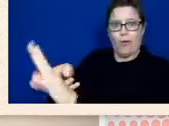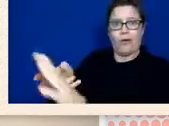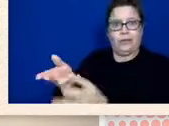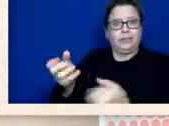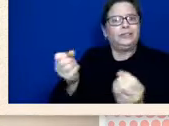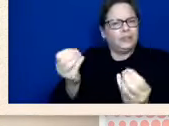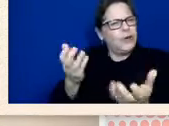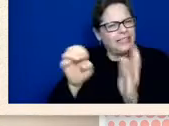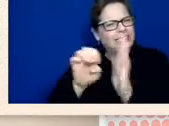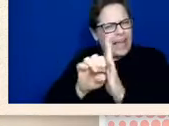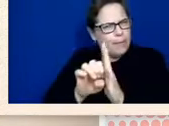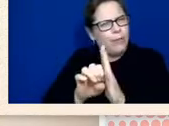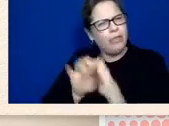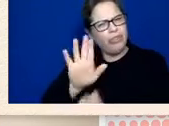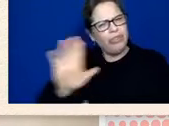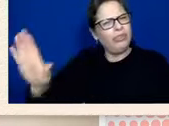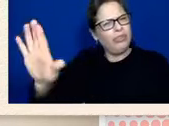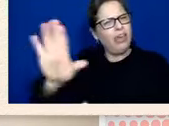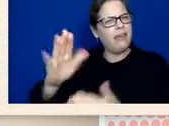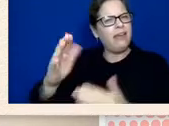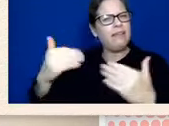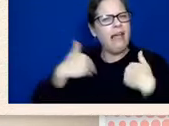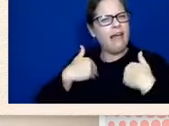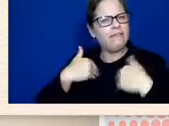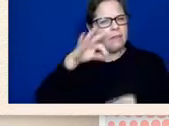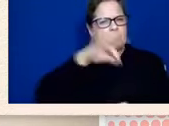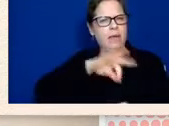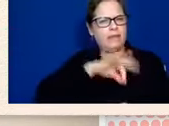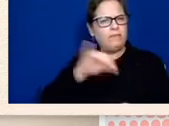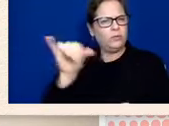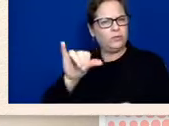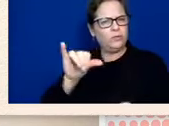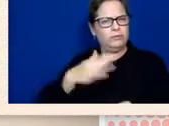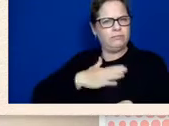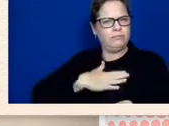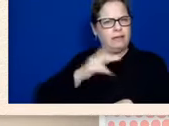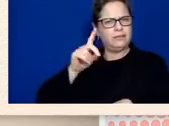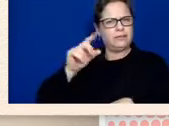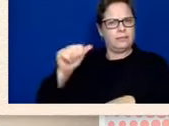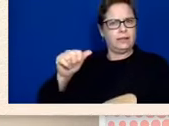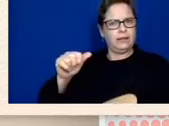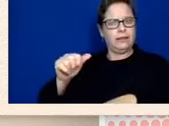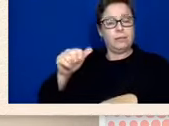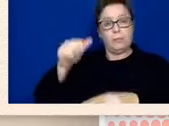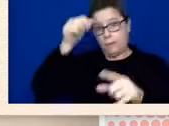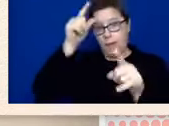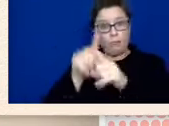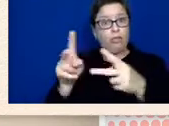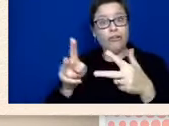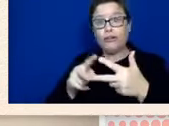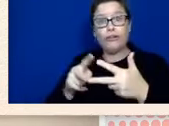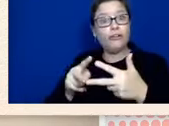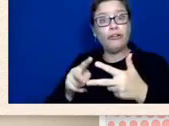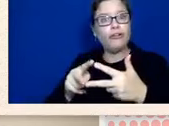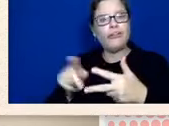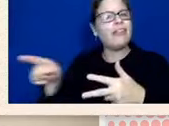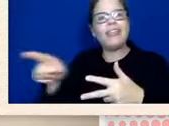taken that way, but for our family and for my siblings, they didn't take it that way.